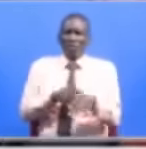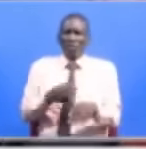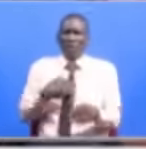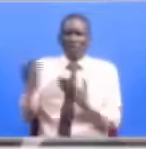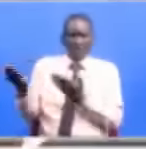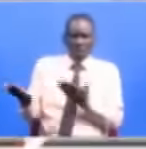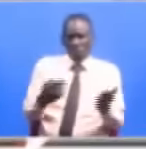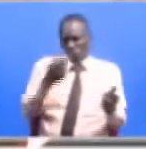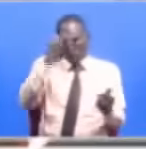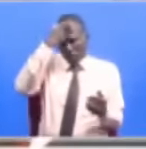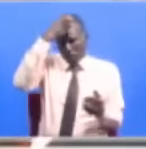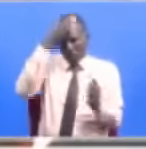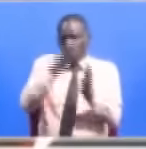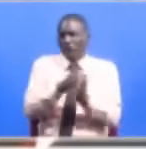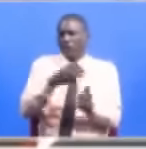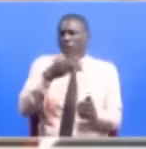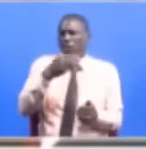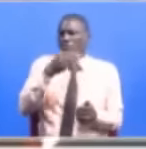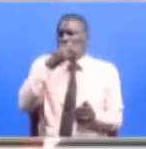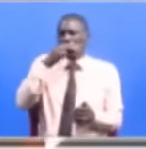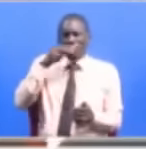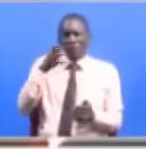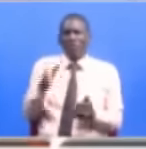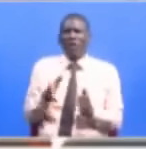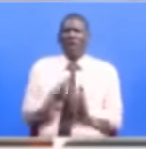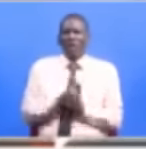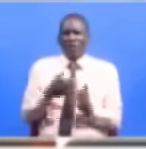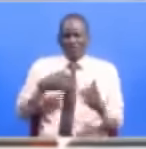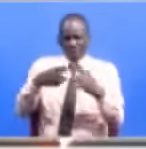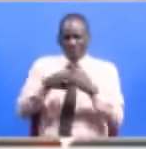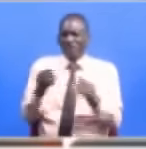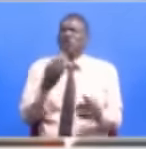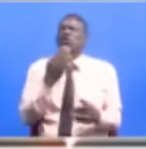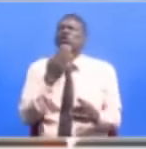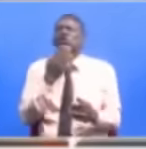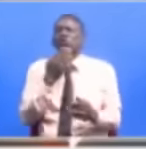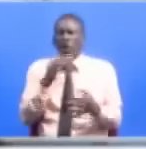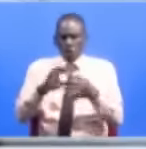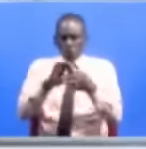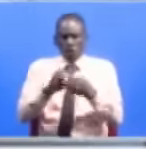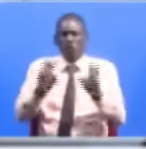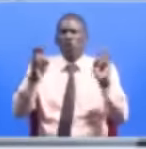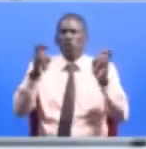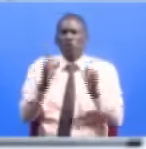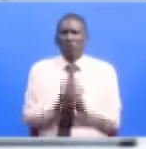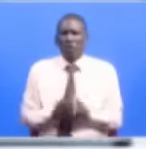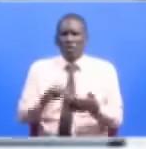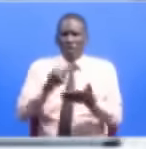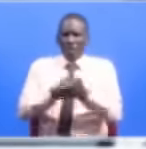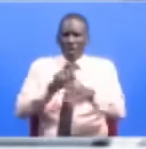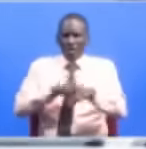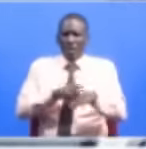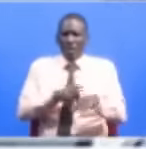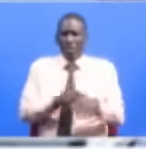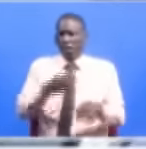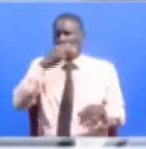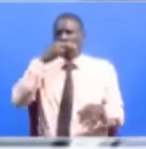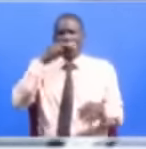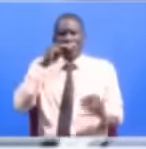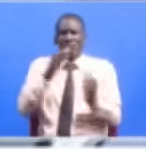Wetan Musalia on board and we had started this Luhya unity issue. Wakati huo Musalia